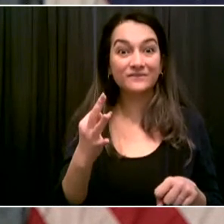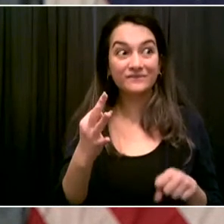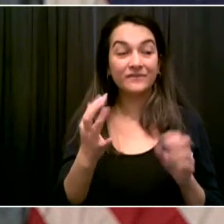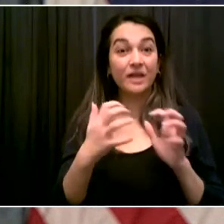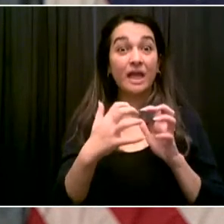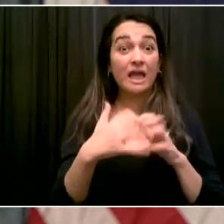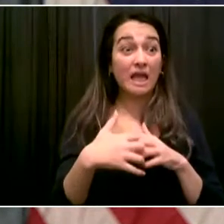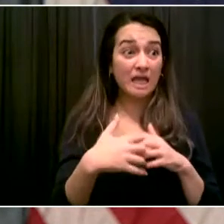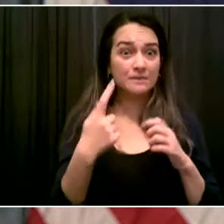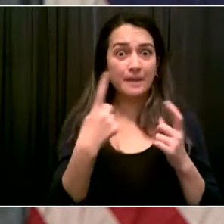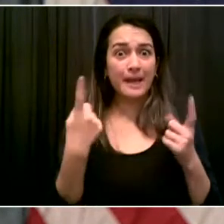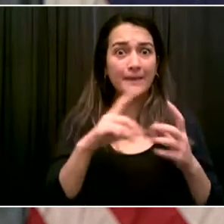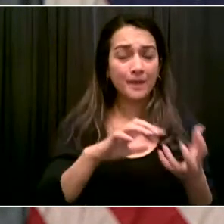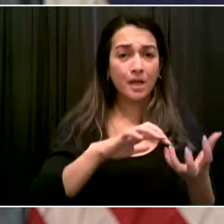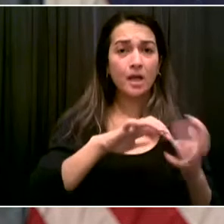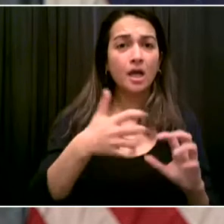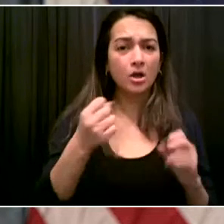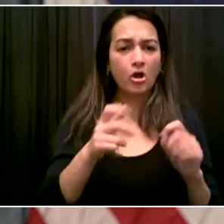the